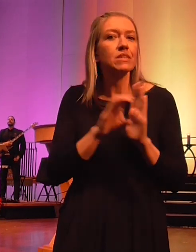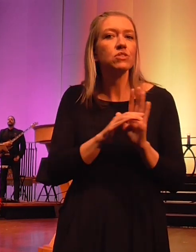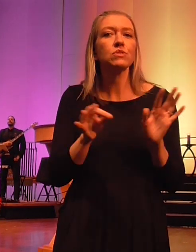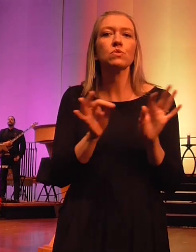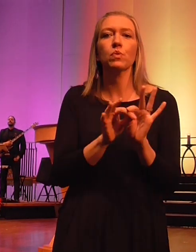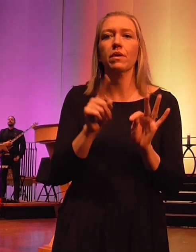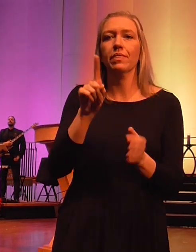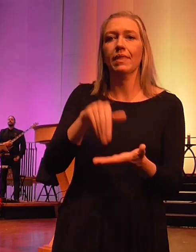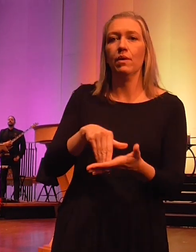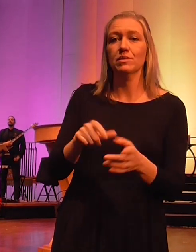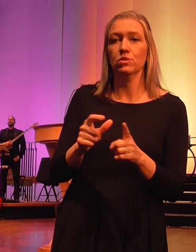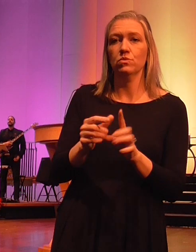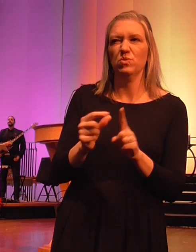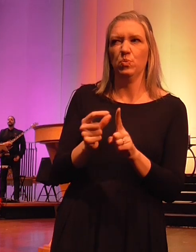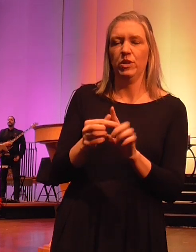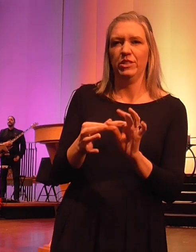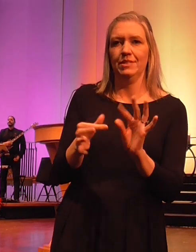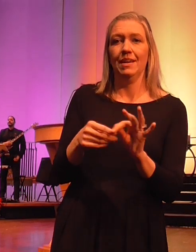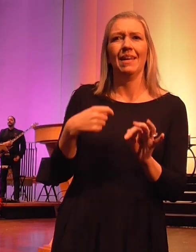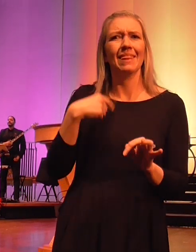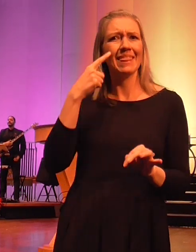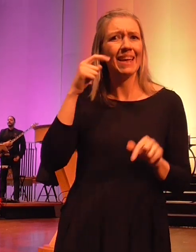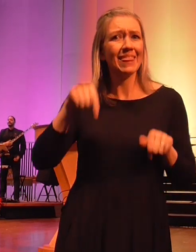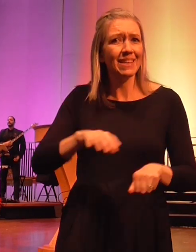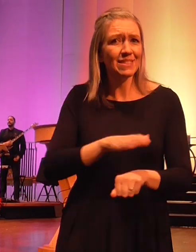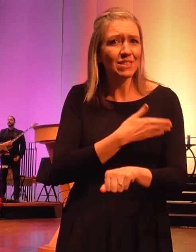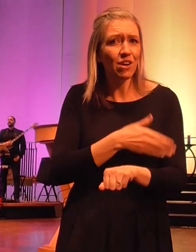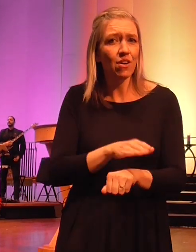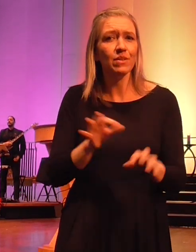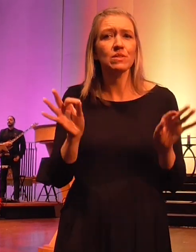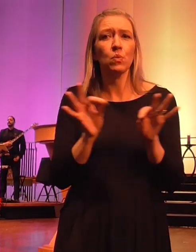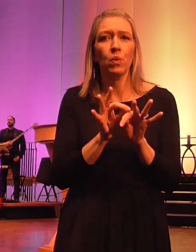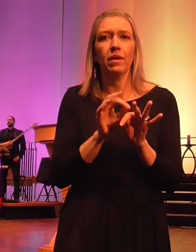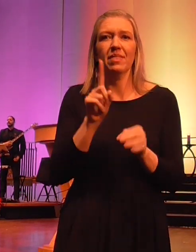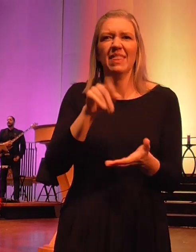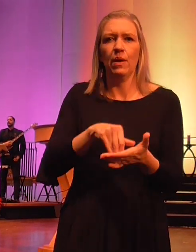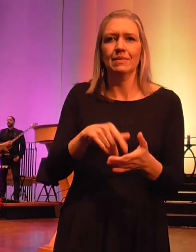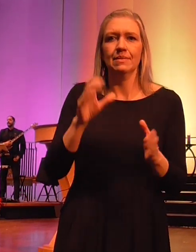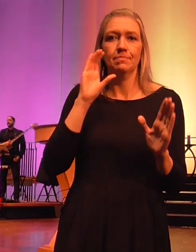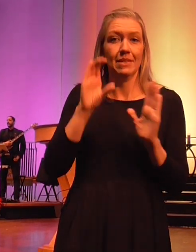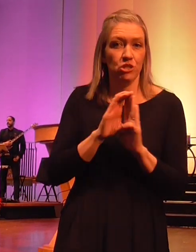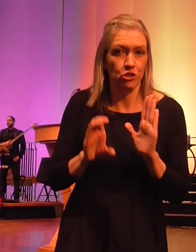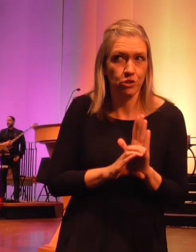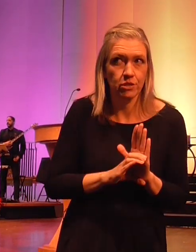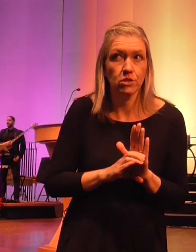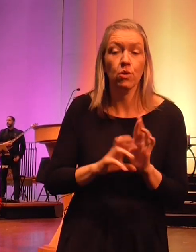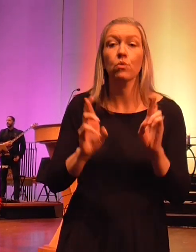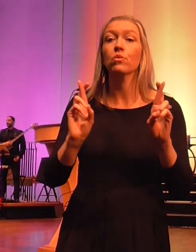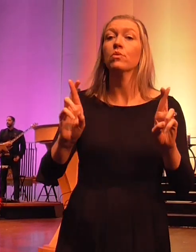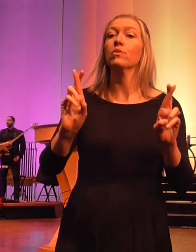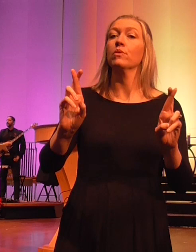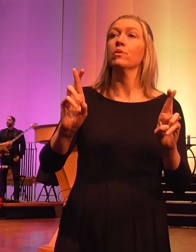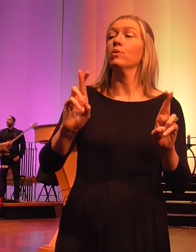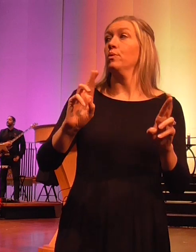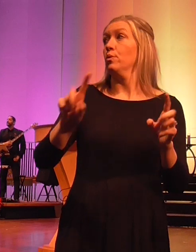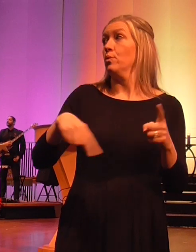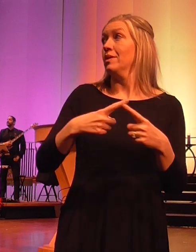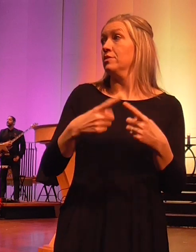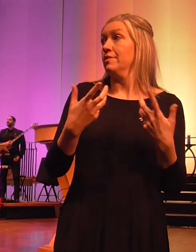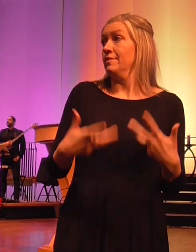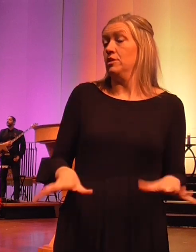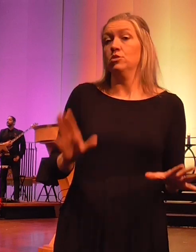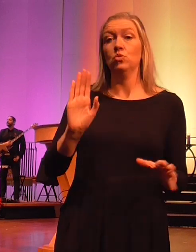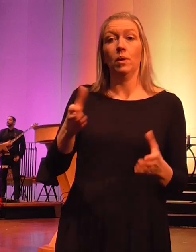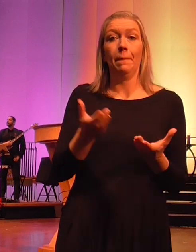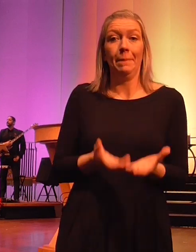I think this song is worth 1,000 pictures. So just cross your fingers after you've done all of your